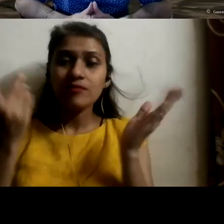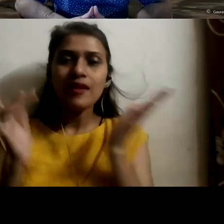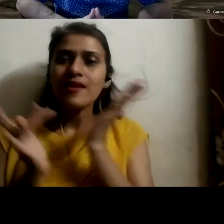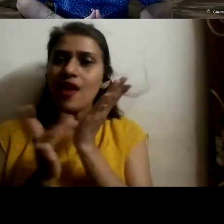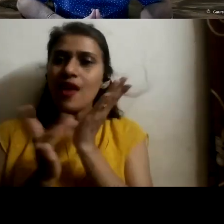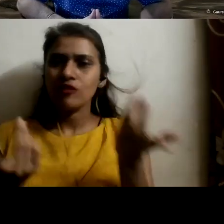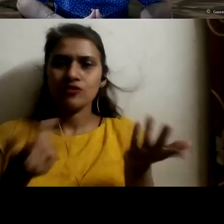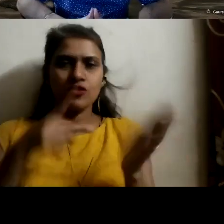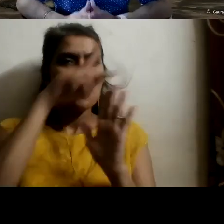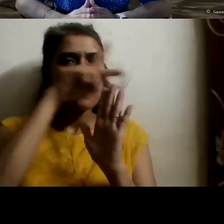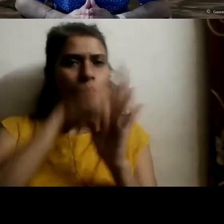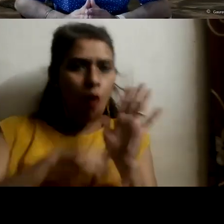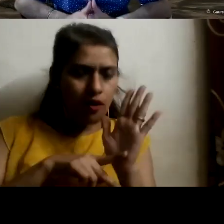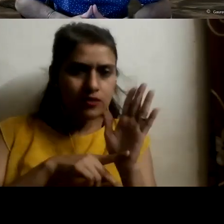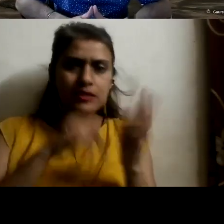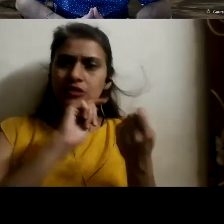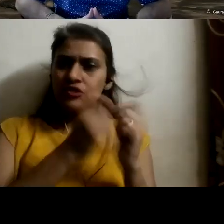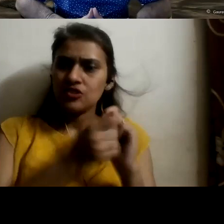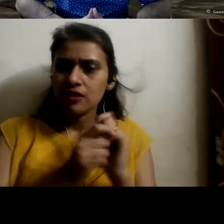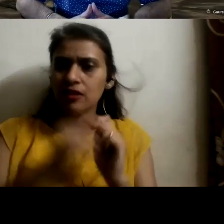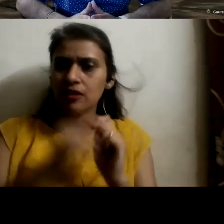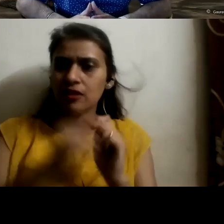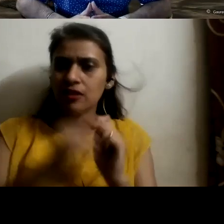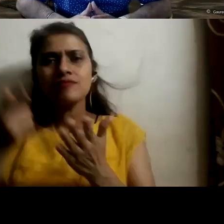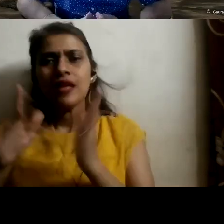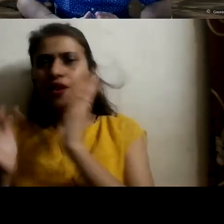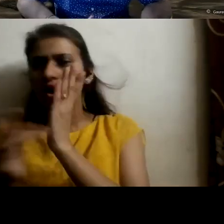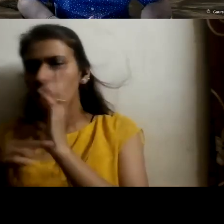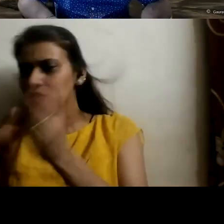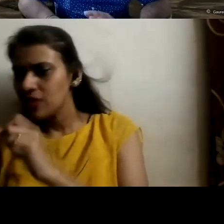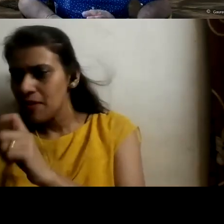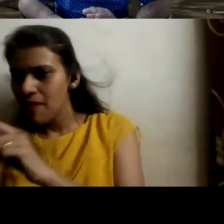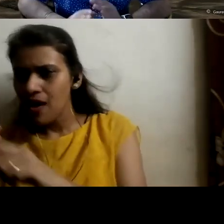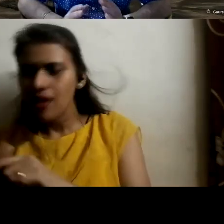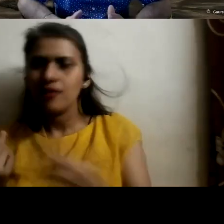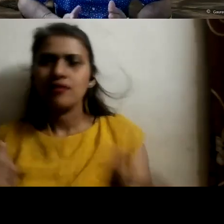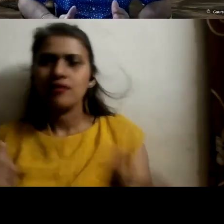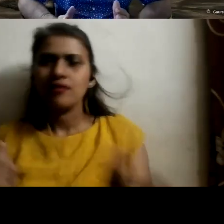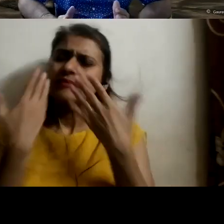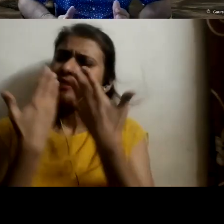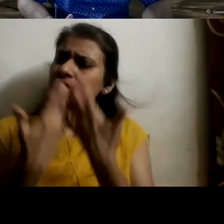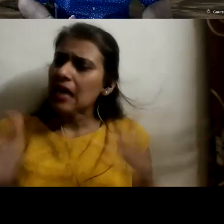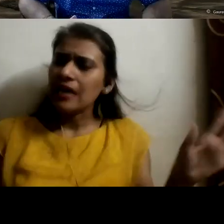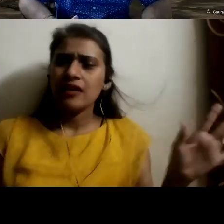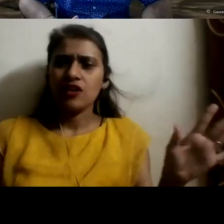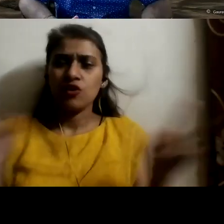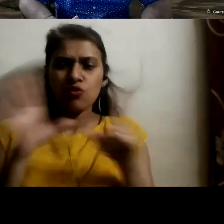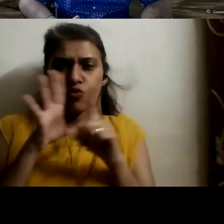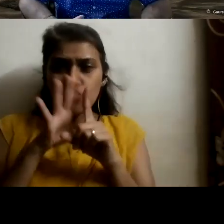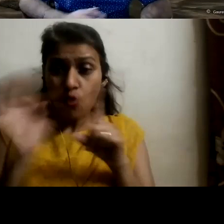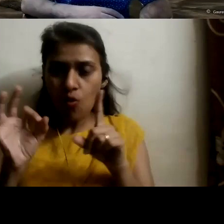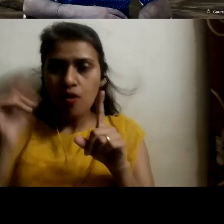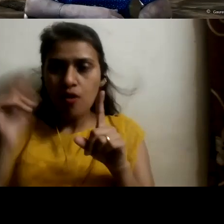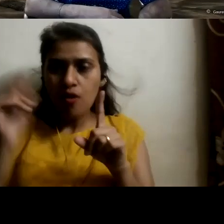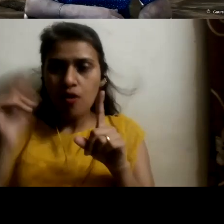of policy, to the world of legality, and to the world of developing any system or a structure of a society as